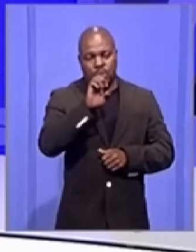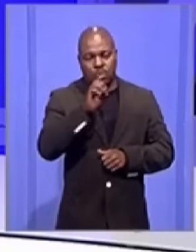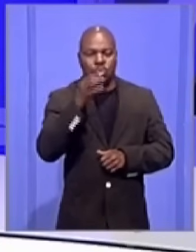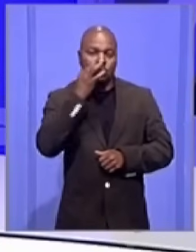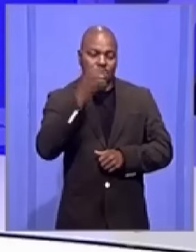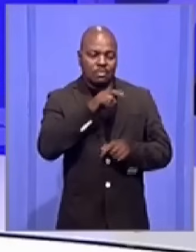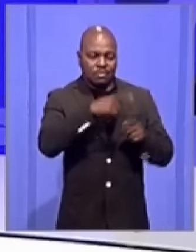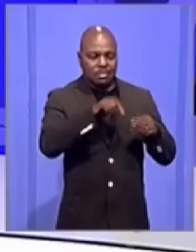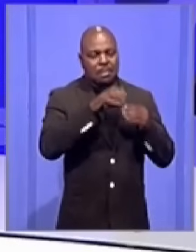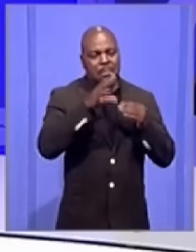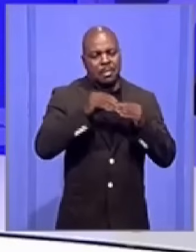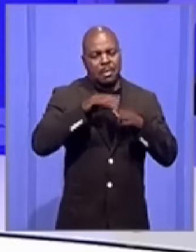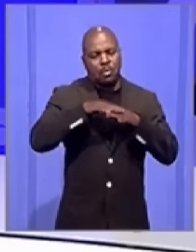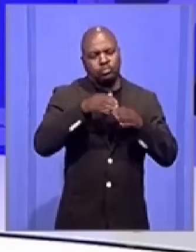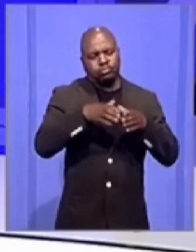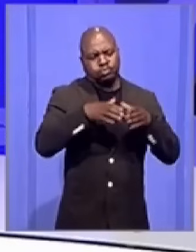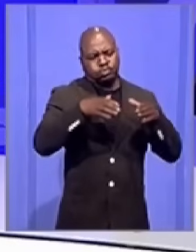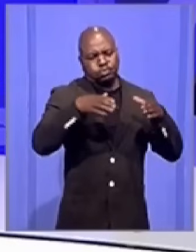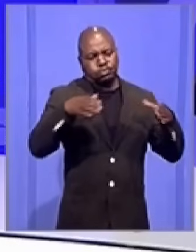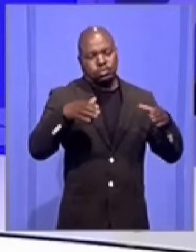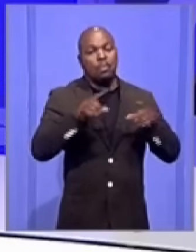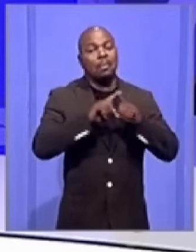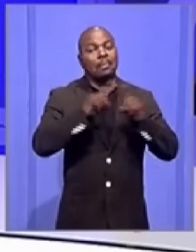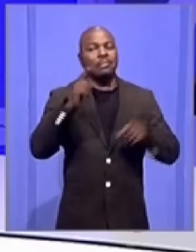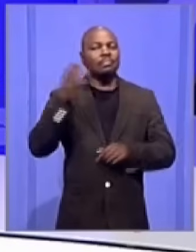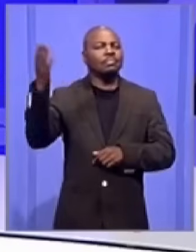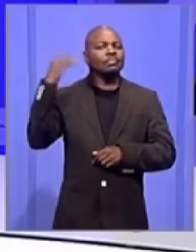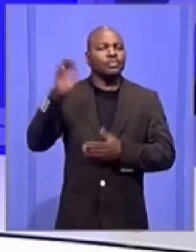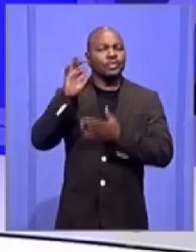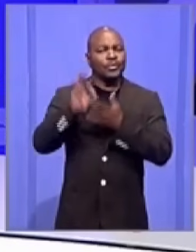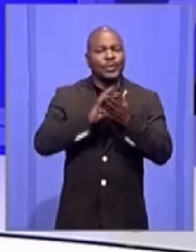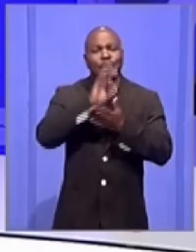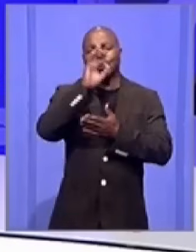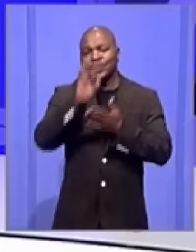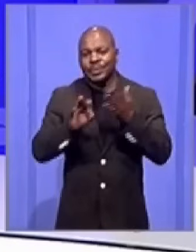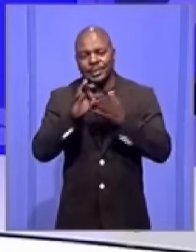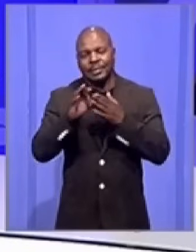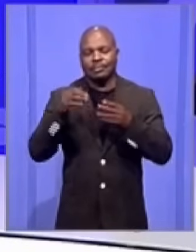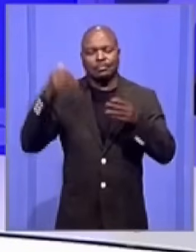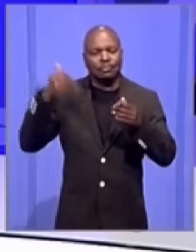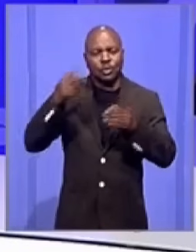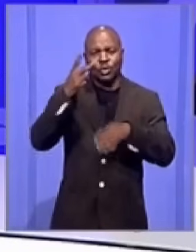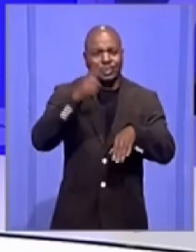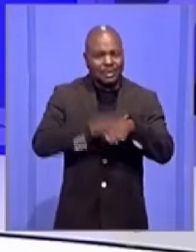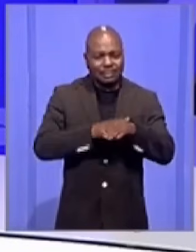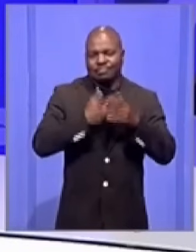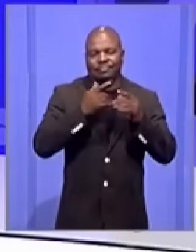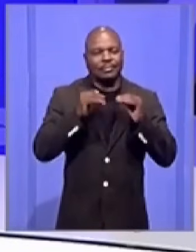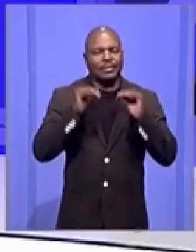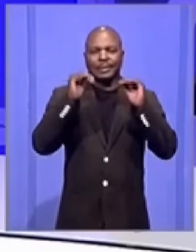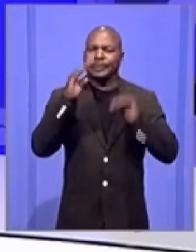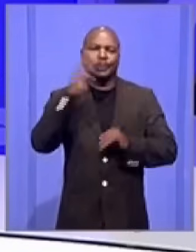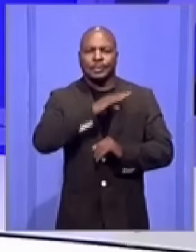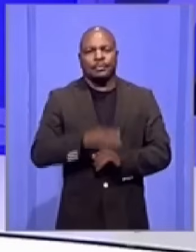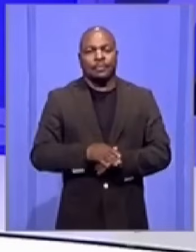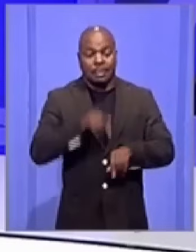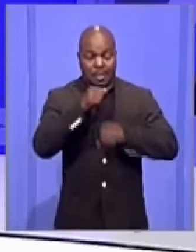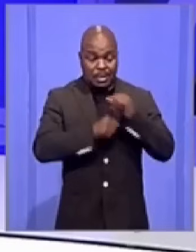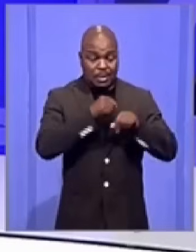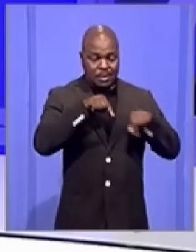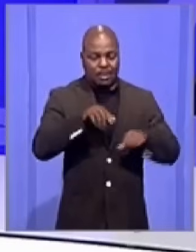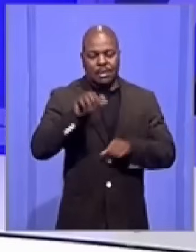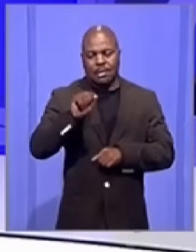oketsa palo ya maloko se le ge ba sa atlega dikgethong tseo di latelanago tsa nako e fetilego. Lenyaga a